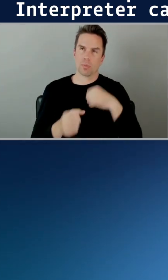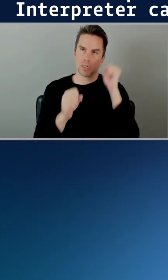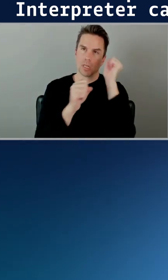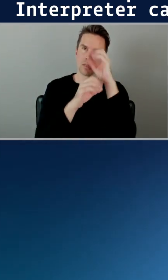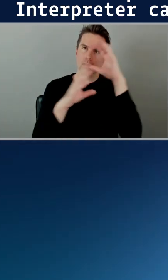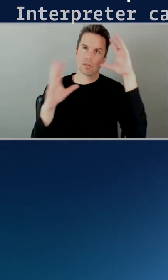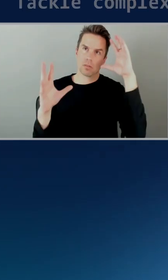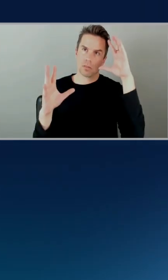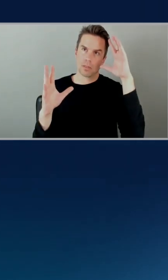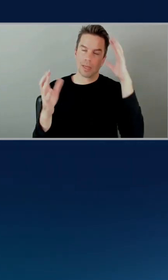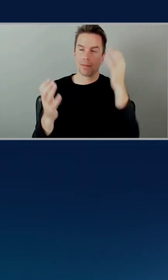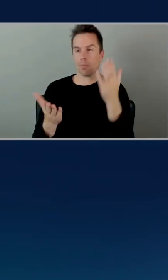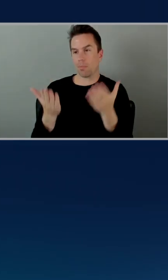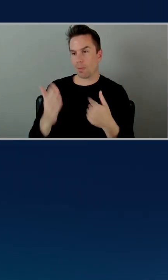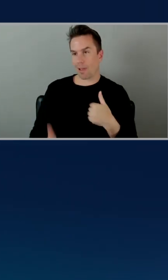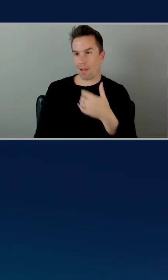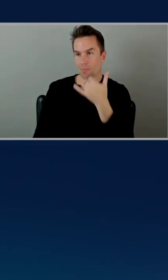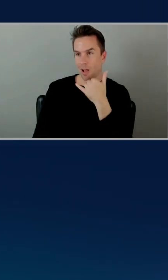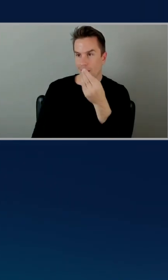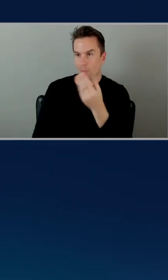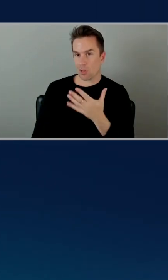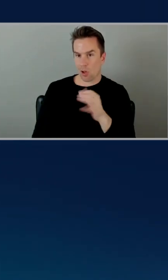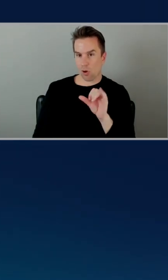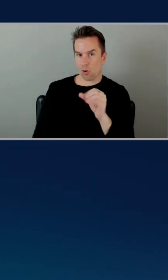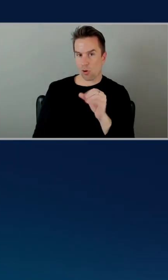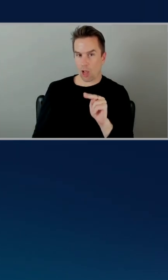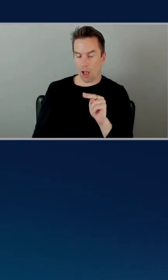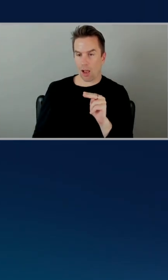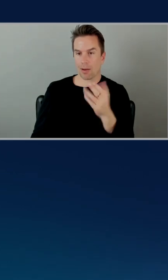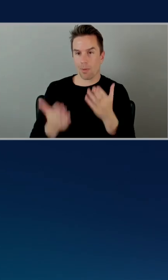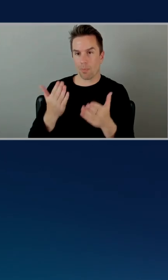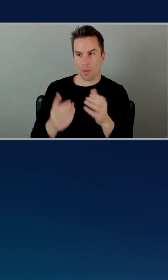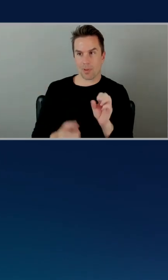which might be a few places. But